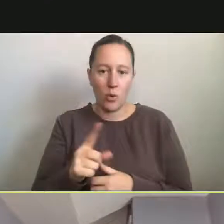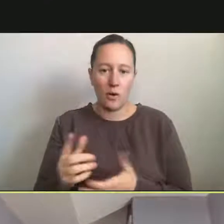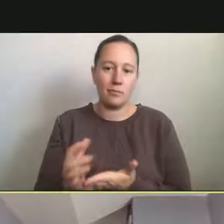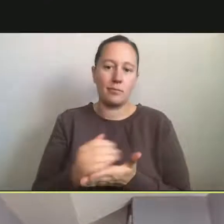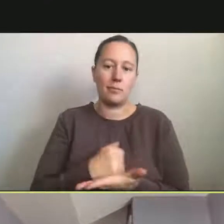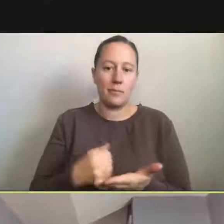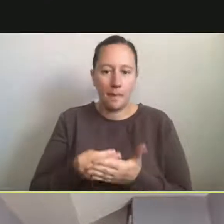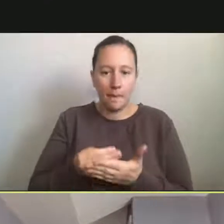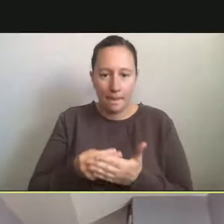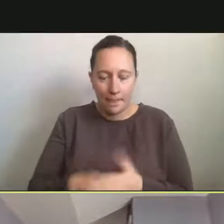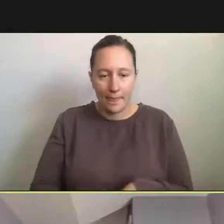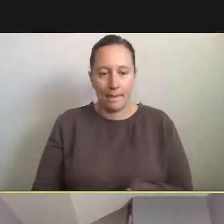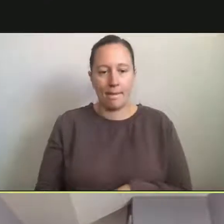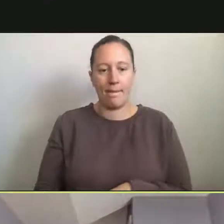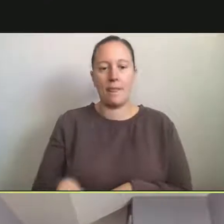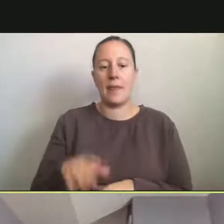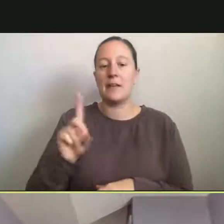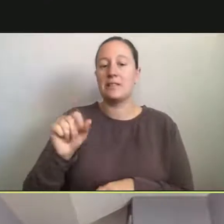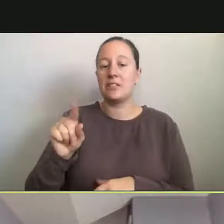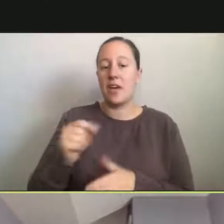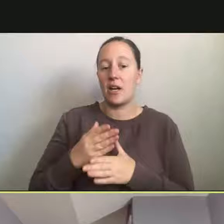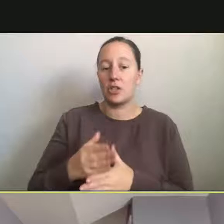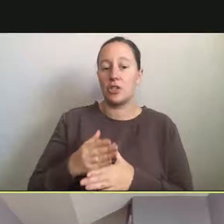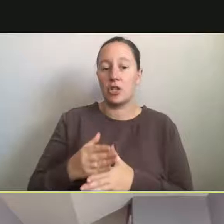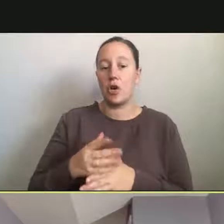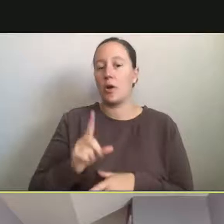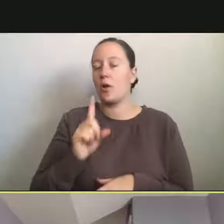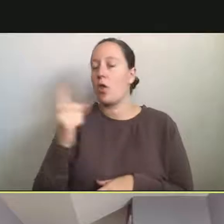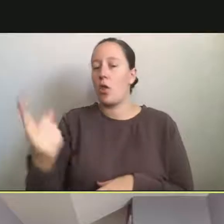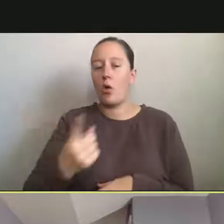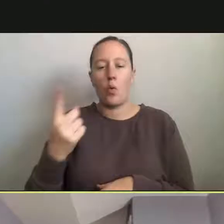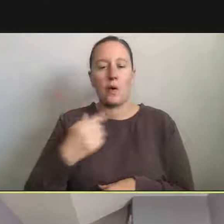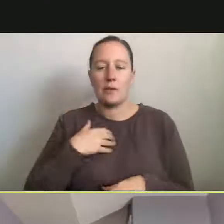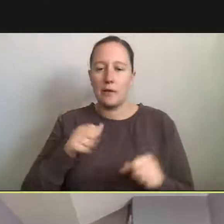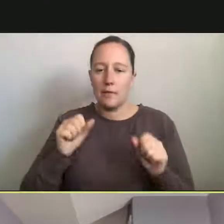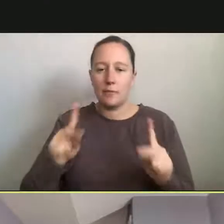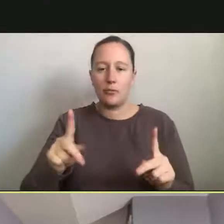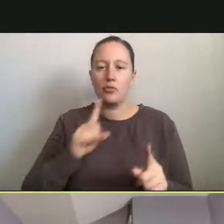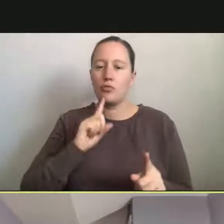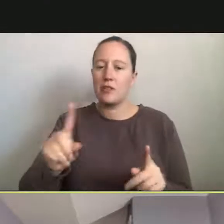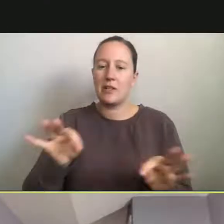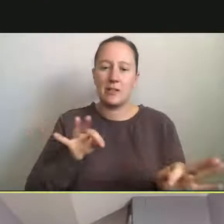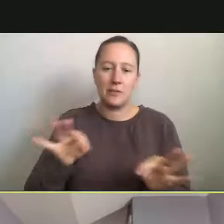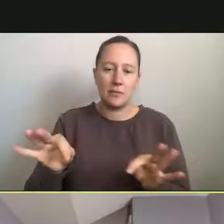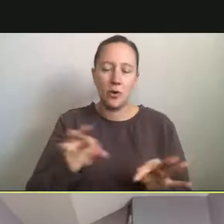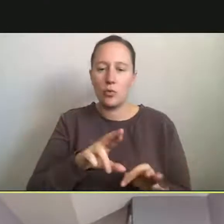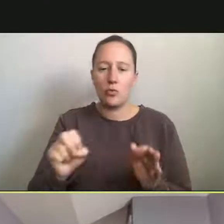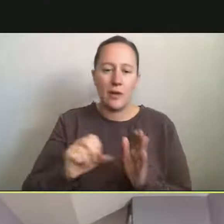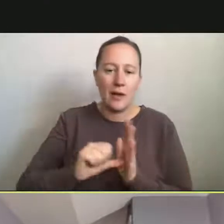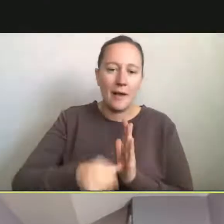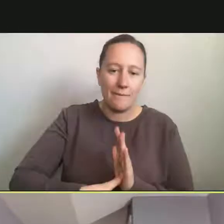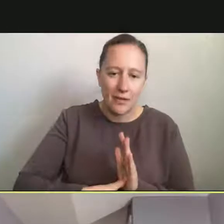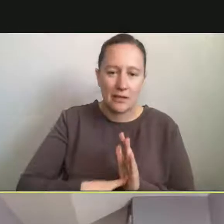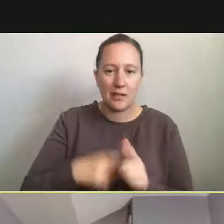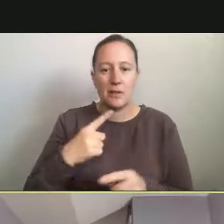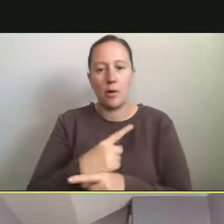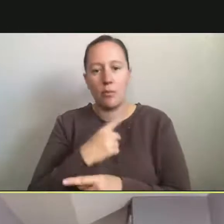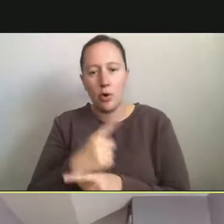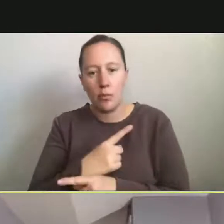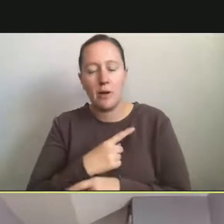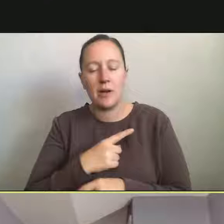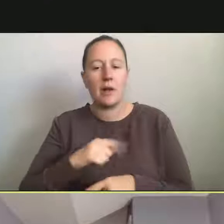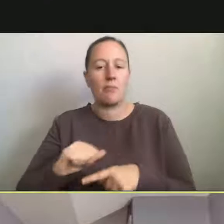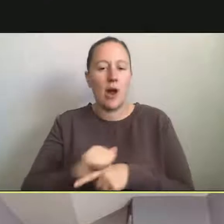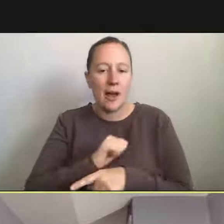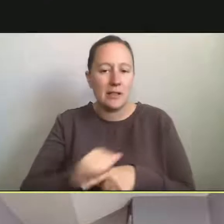data sharing policies always present an opportunity to sort of articulate or to reaffirm appropriate protections and